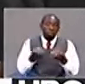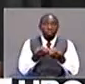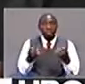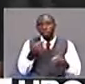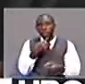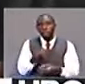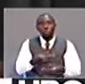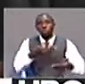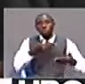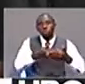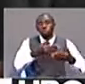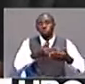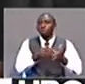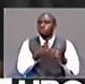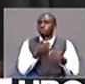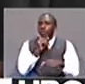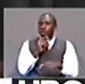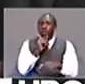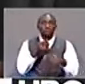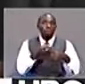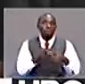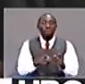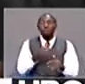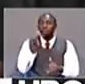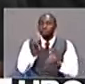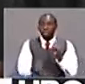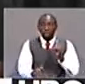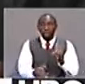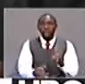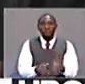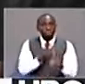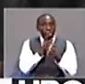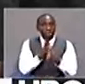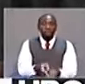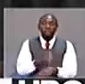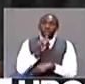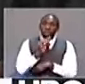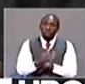man. Finally, Right Honourable Speaker,